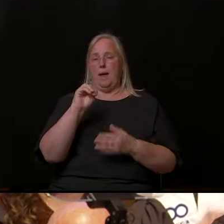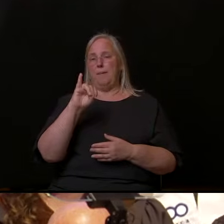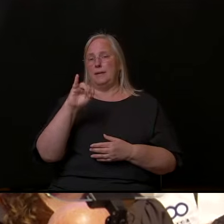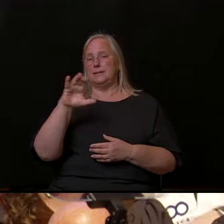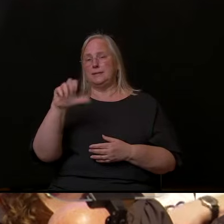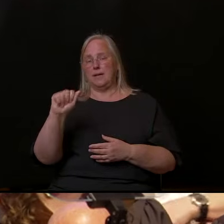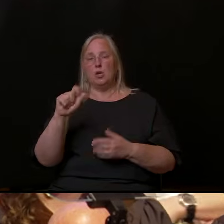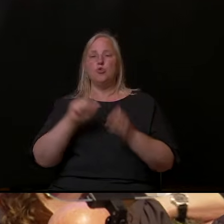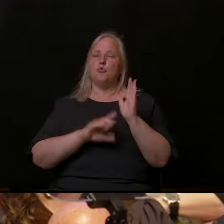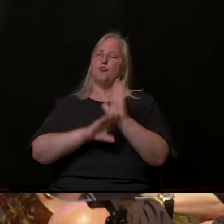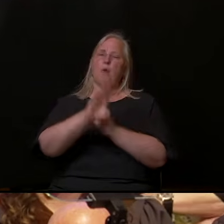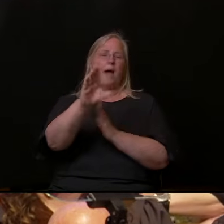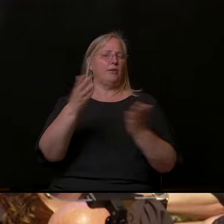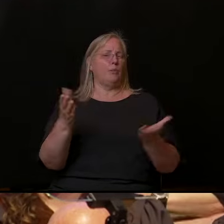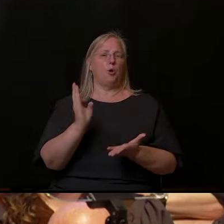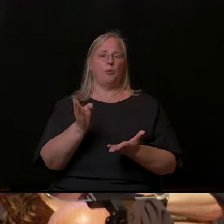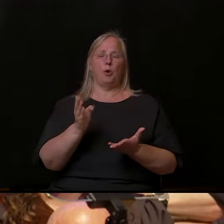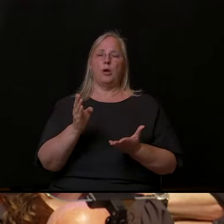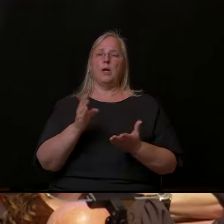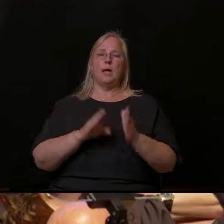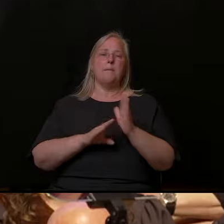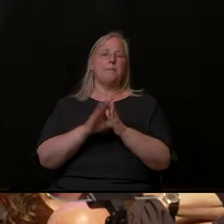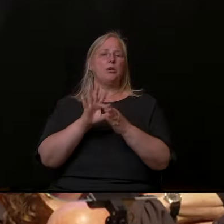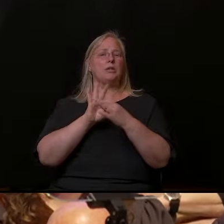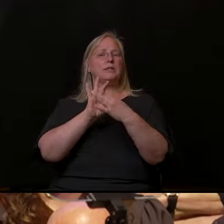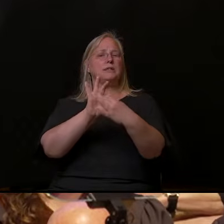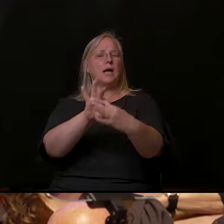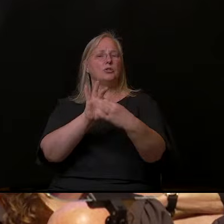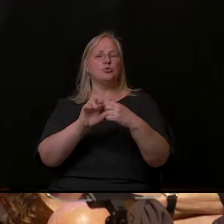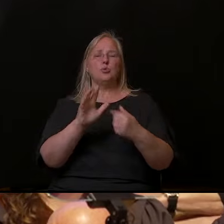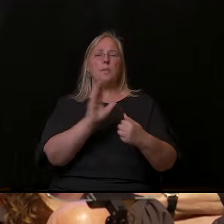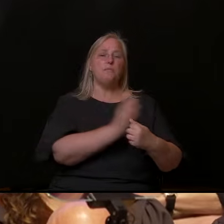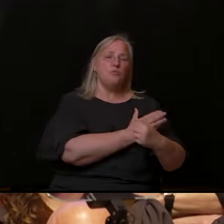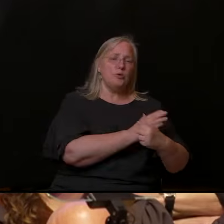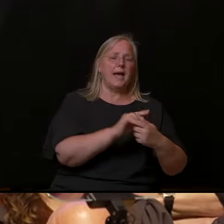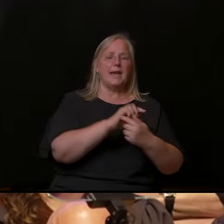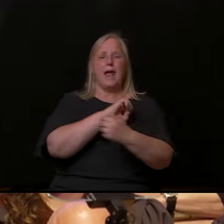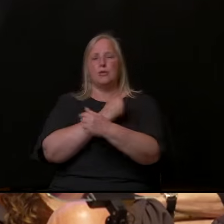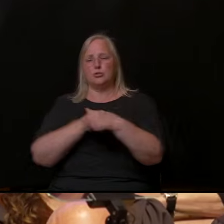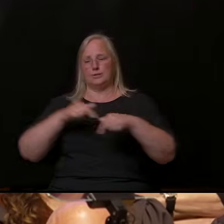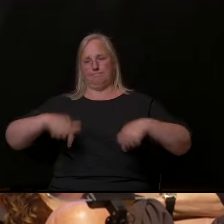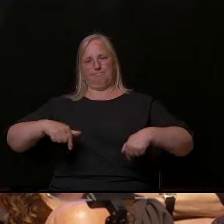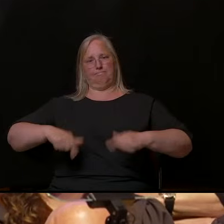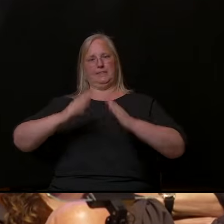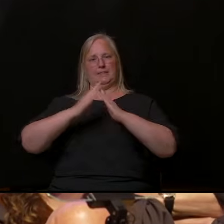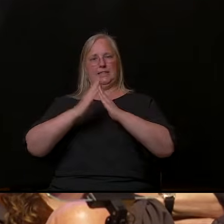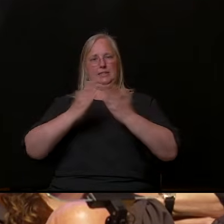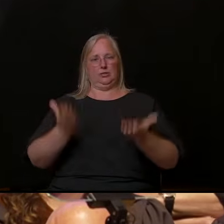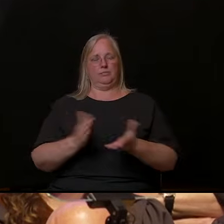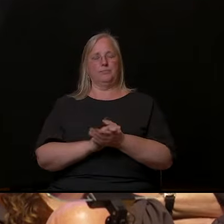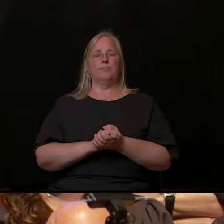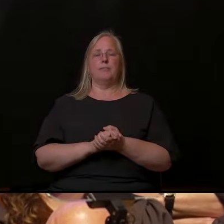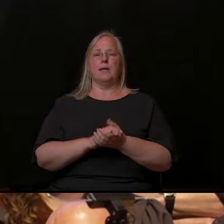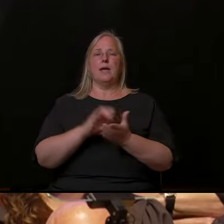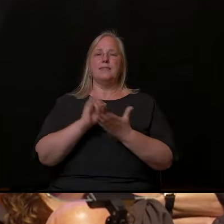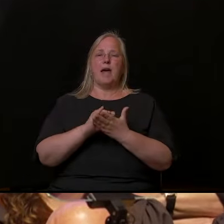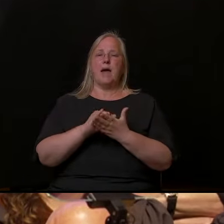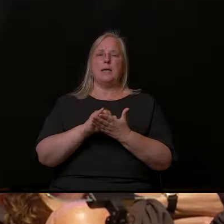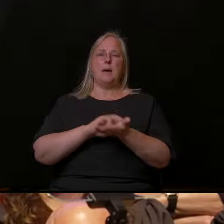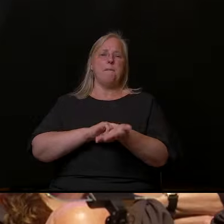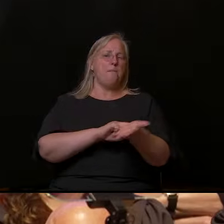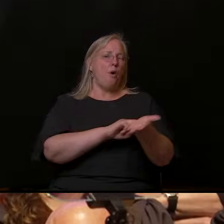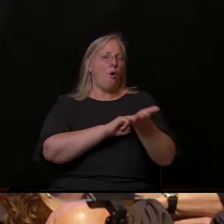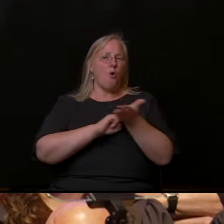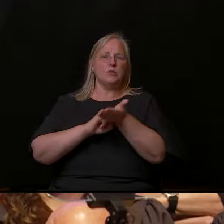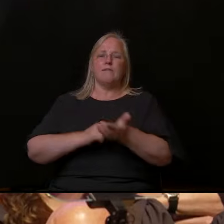in Baltimore, building a connection to the music and the energy in the city. It is that pulse of life and